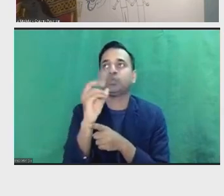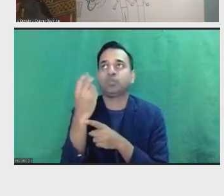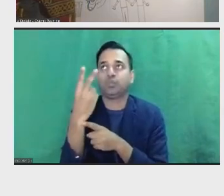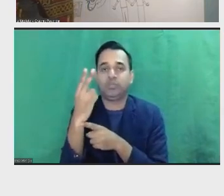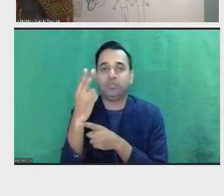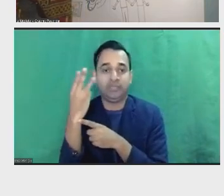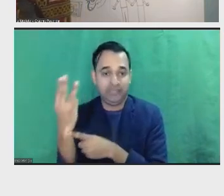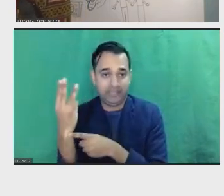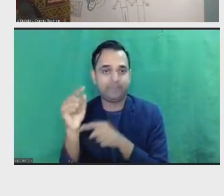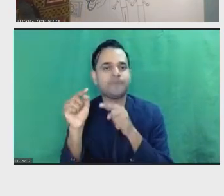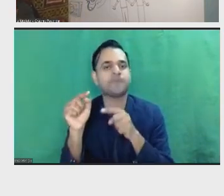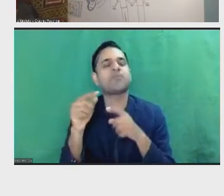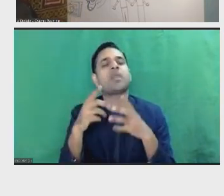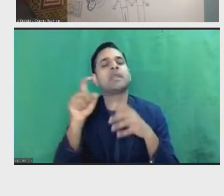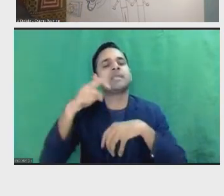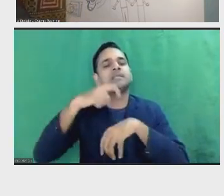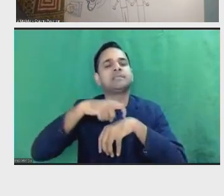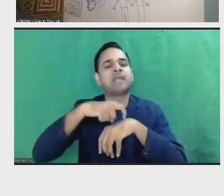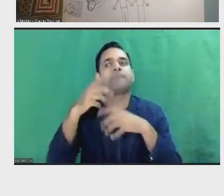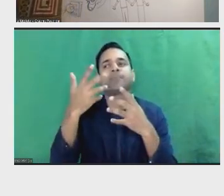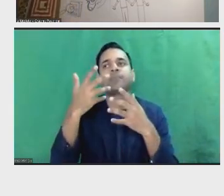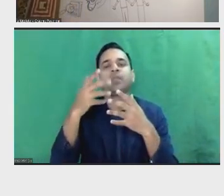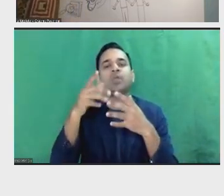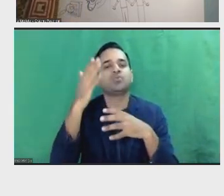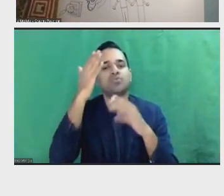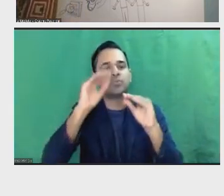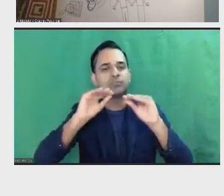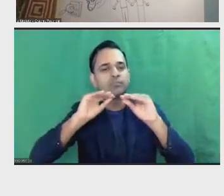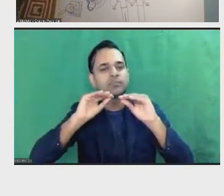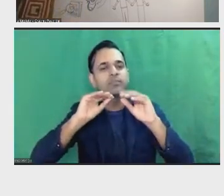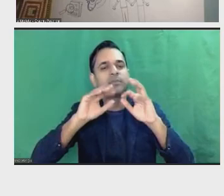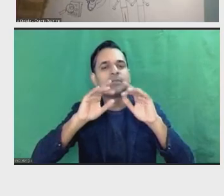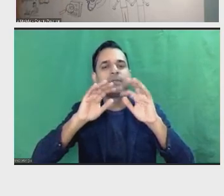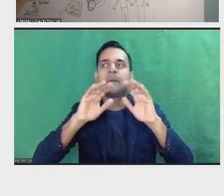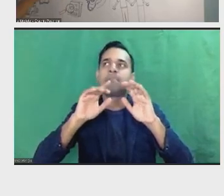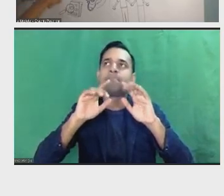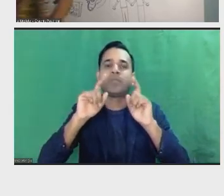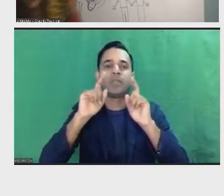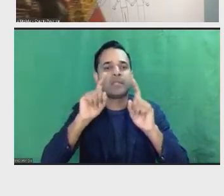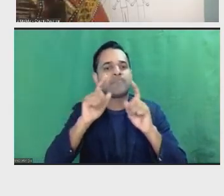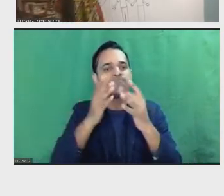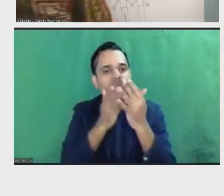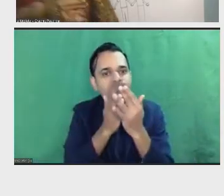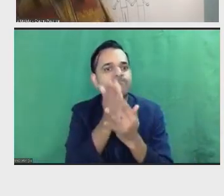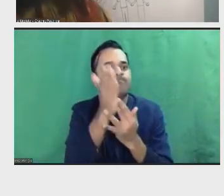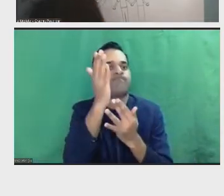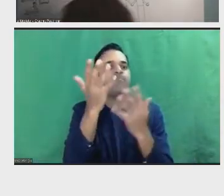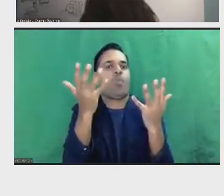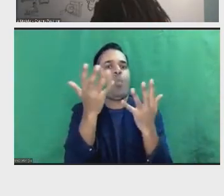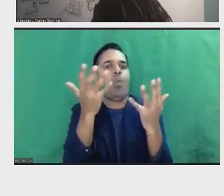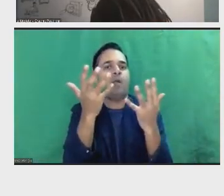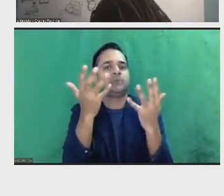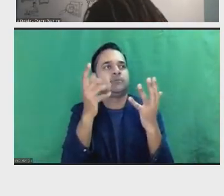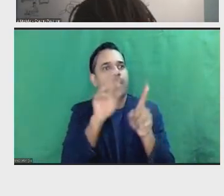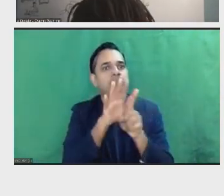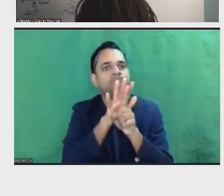enforcement regarding biodiversity, the entry points are both gender and indigenous peoples and local communities'